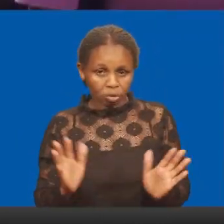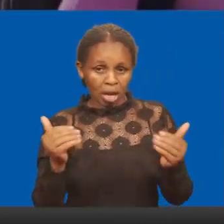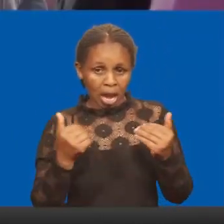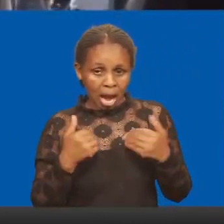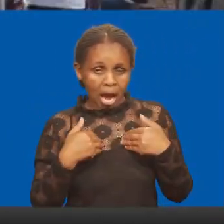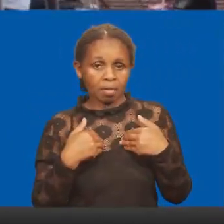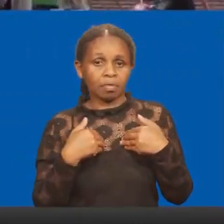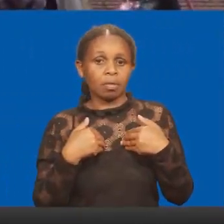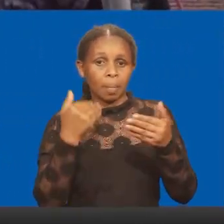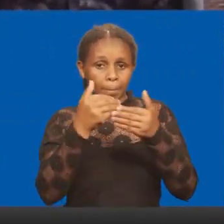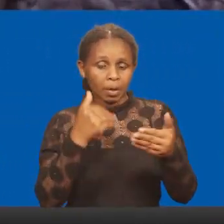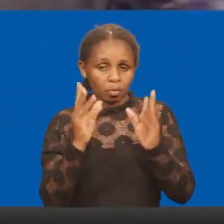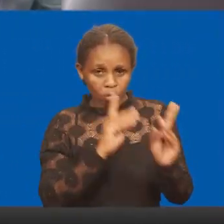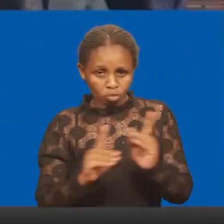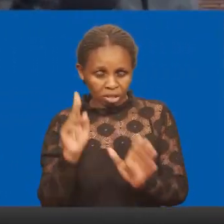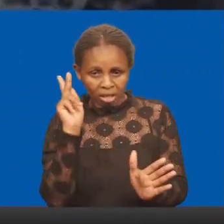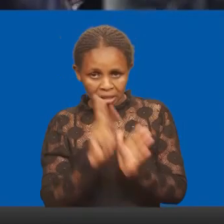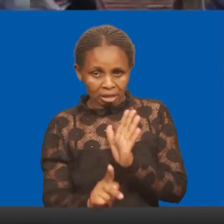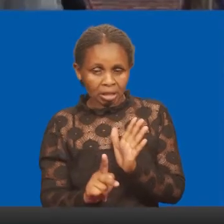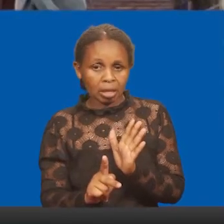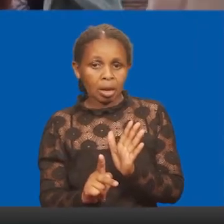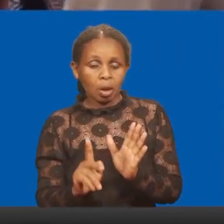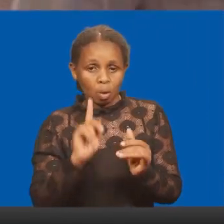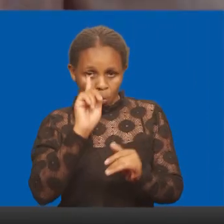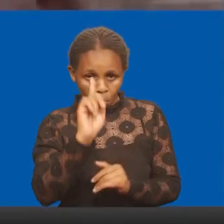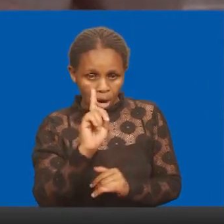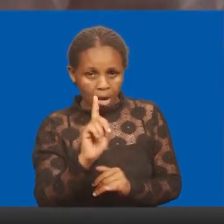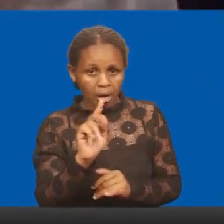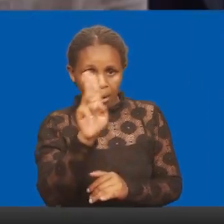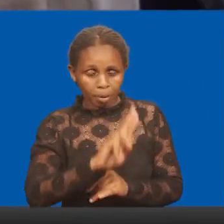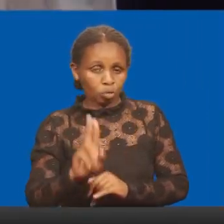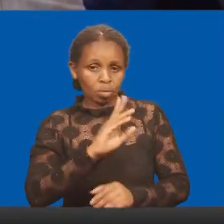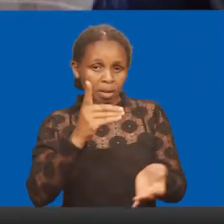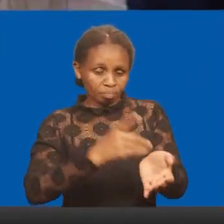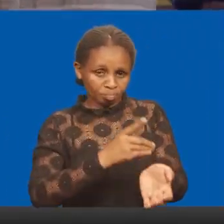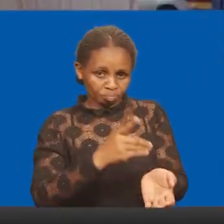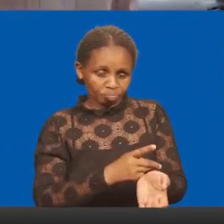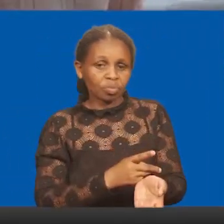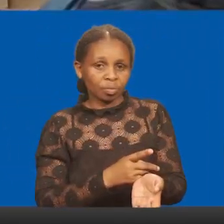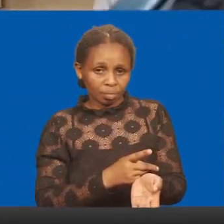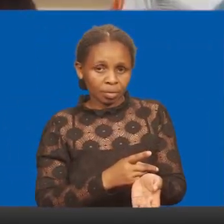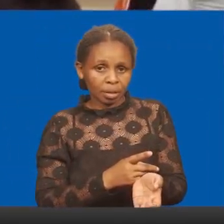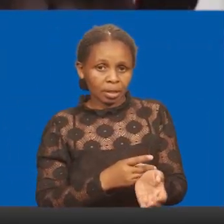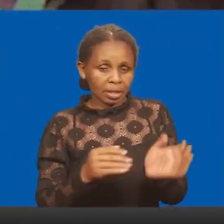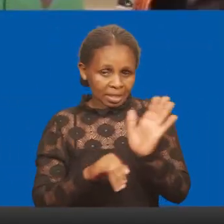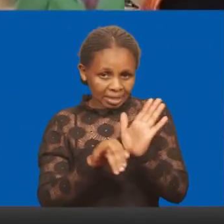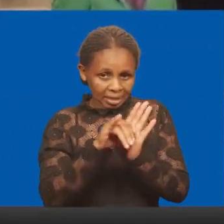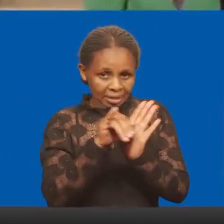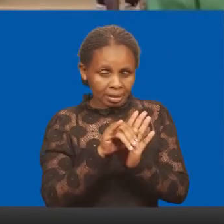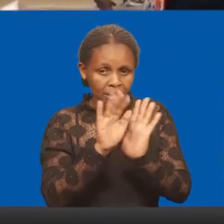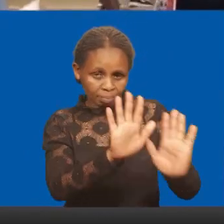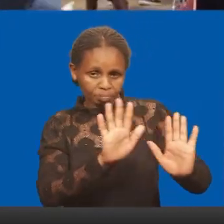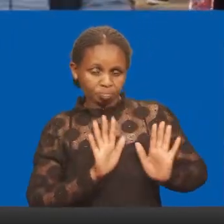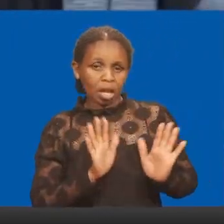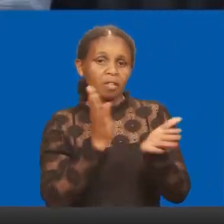anapaswa kuangalia kabla ya kitendo cha mauaji kutendeka. Iwapo mmoja ameanza kutumia dawa za kulevya kwa kiwango cha juu